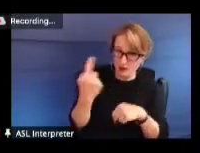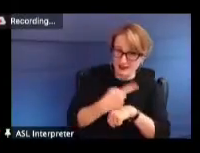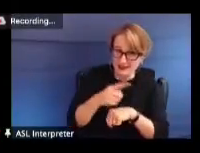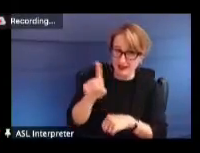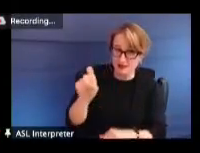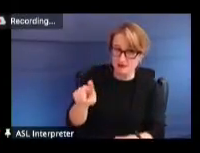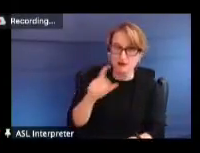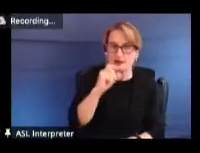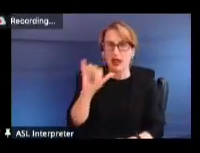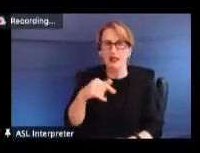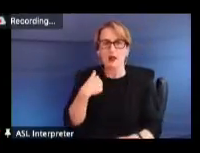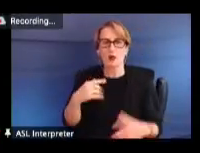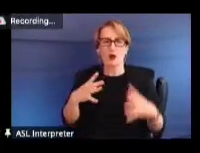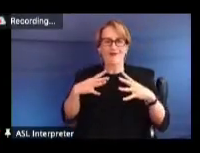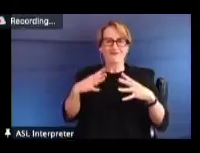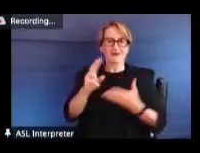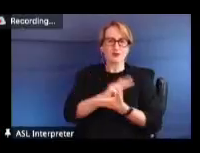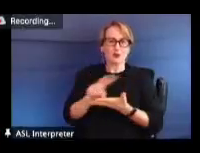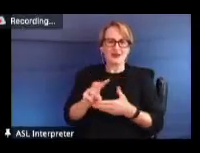go on vacation for 2 weeks, right?